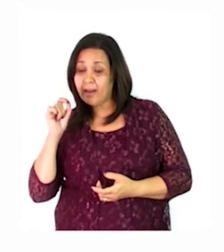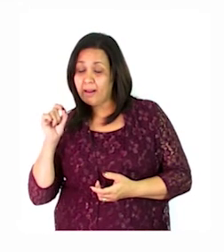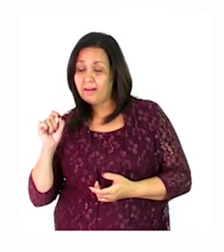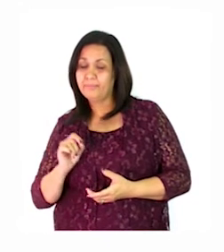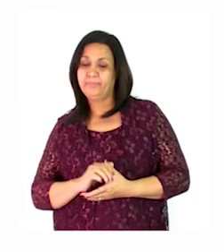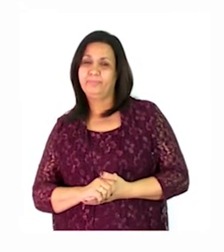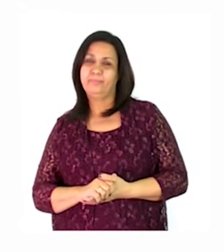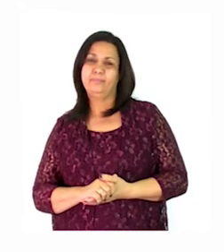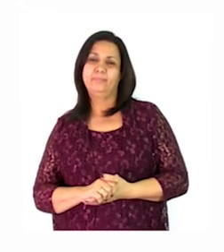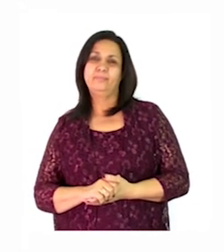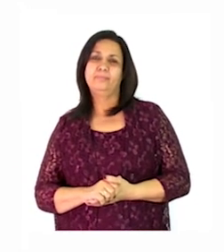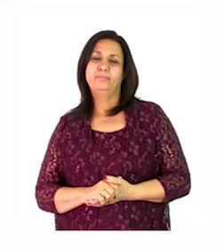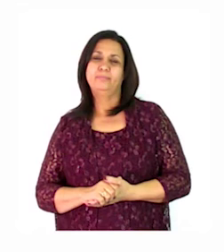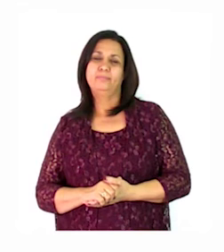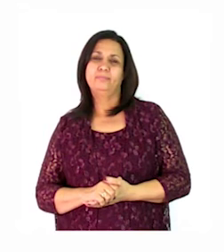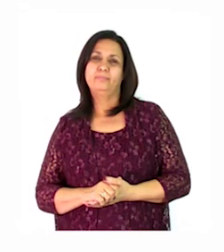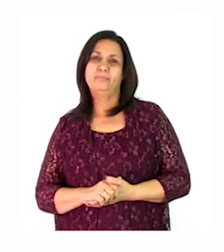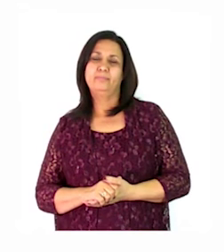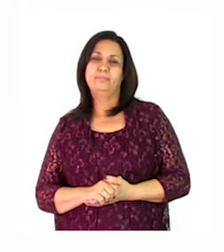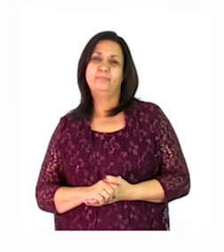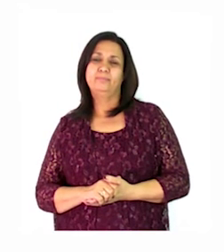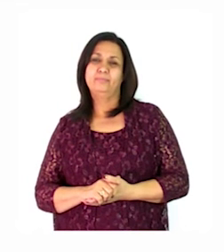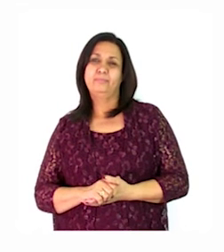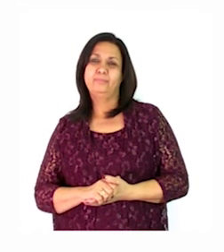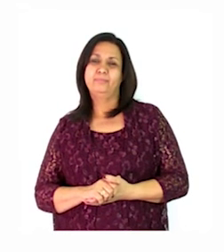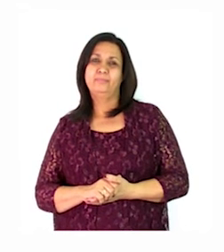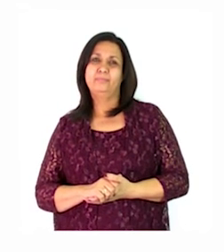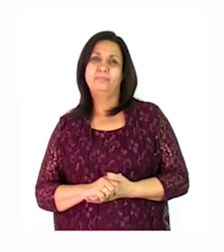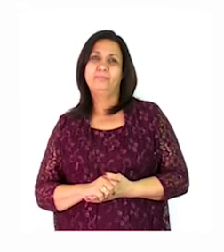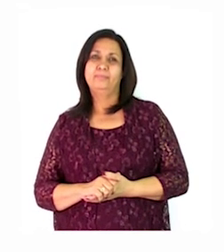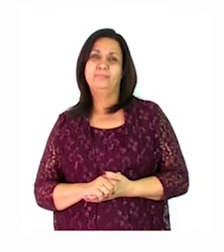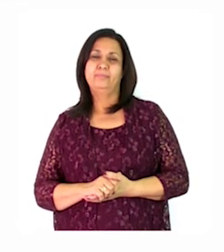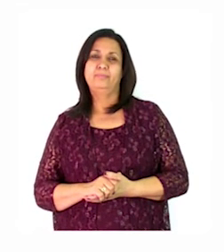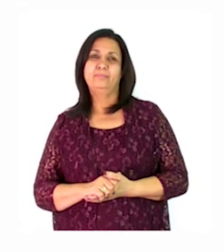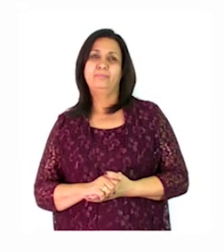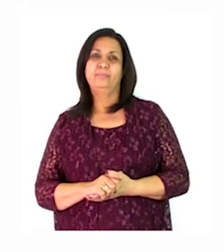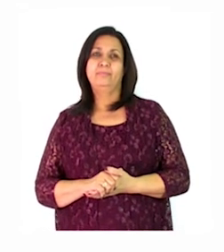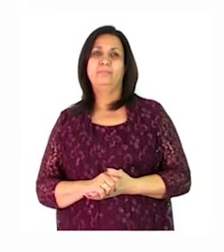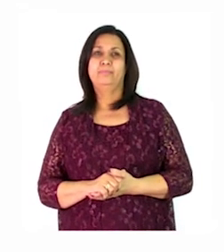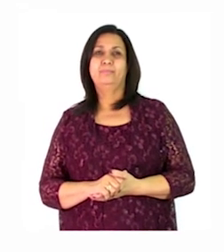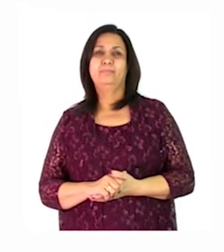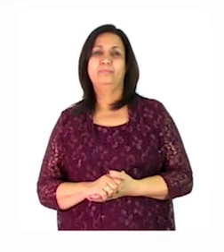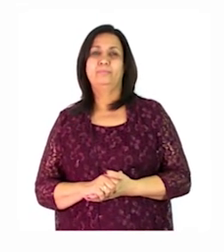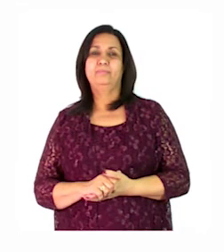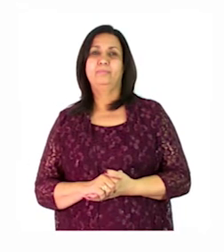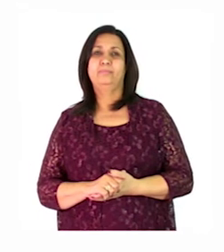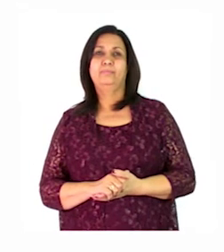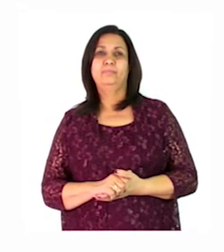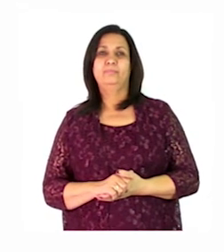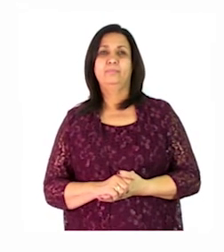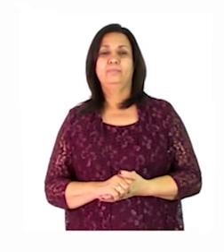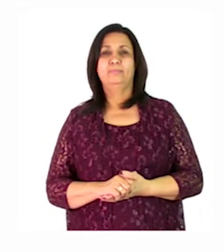the arrows. Wherever there is an arrow, that's where we begin. When we write, we